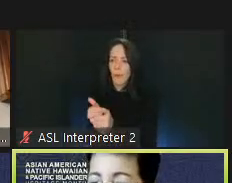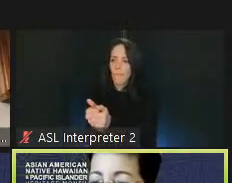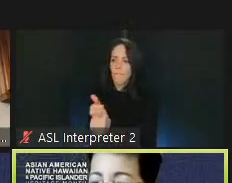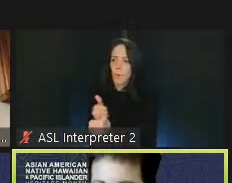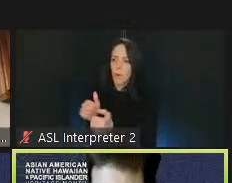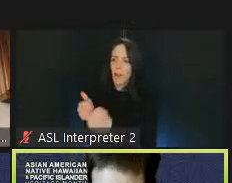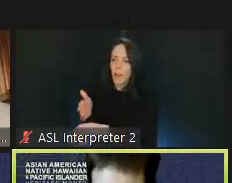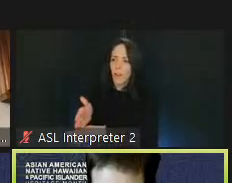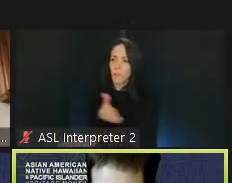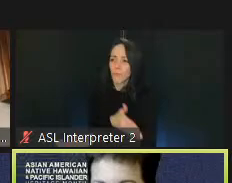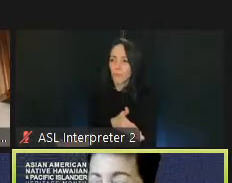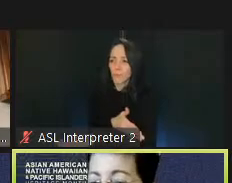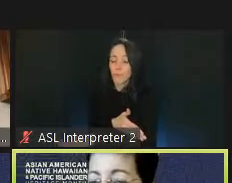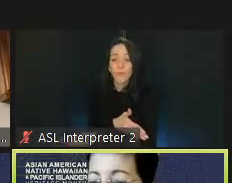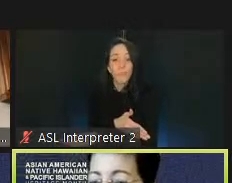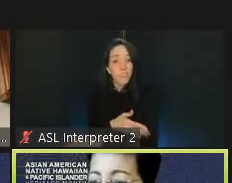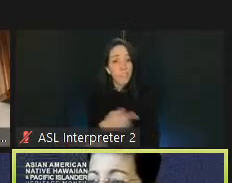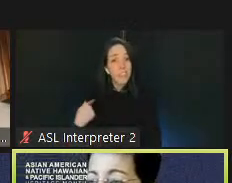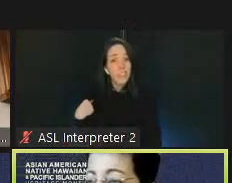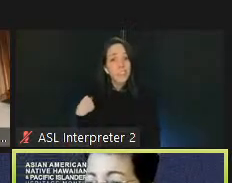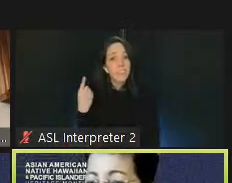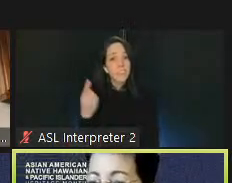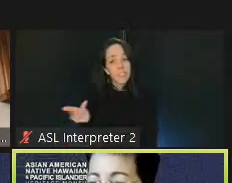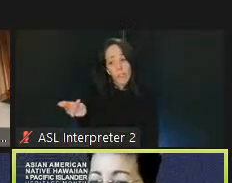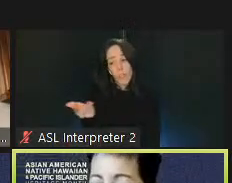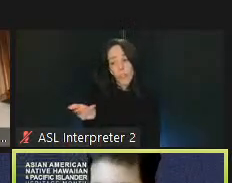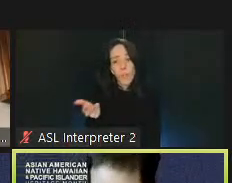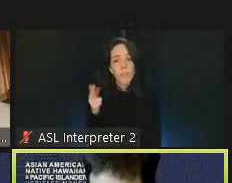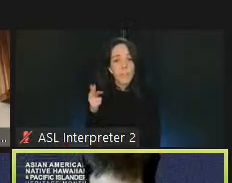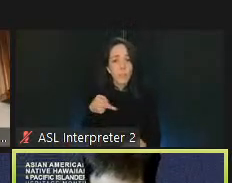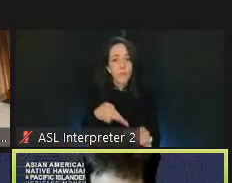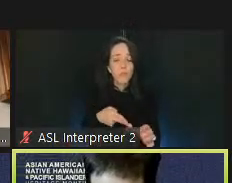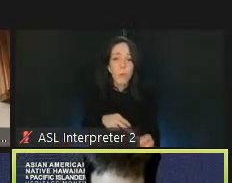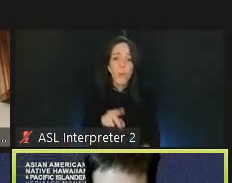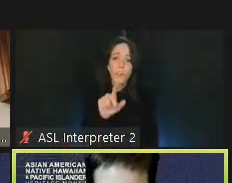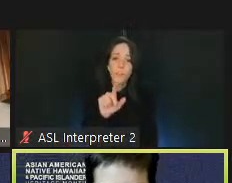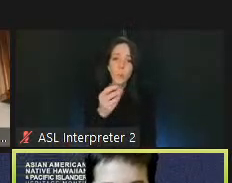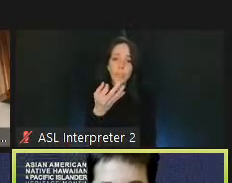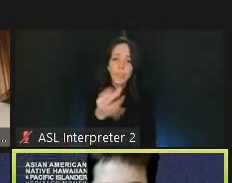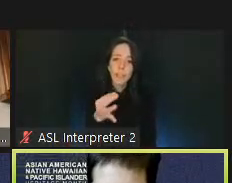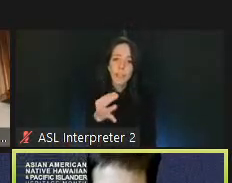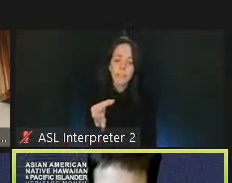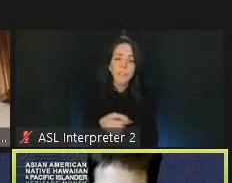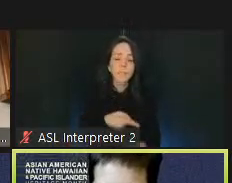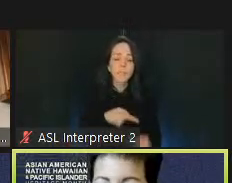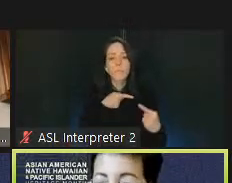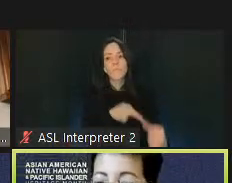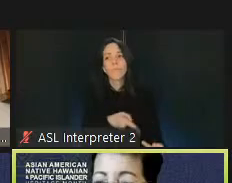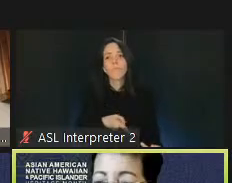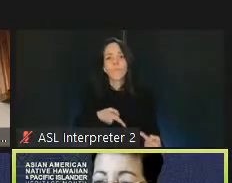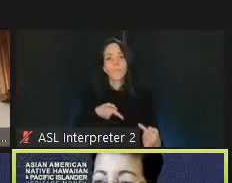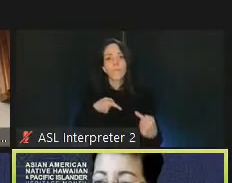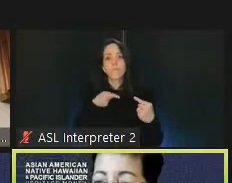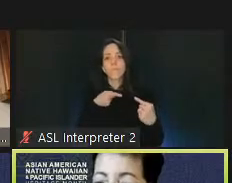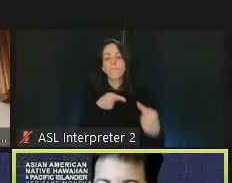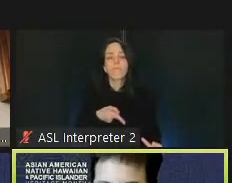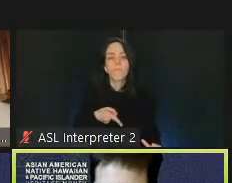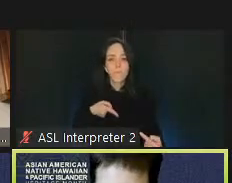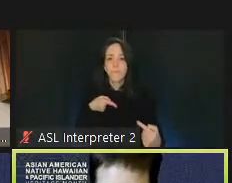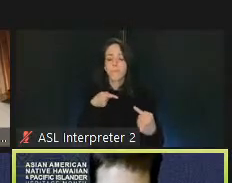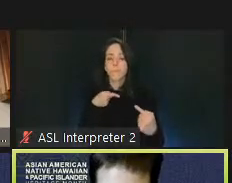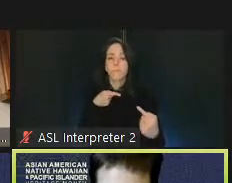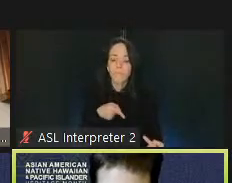us joined on the commission in 2019. So I just don't want the moment to go